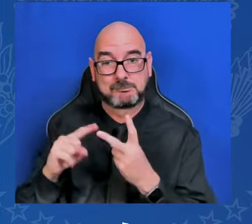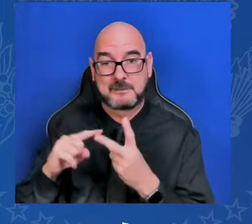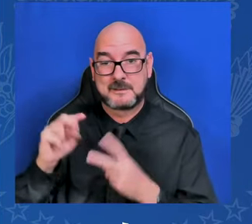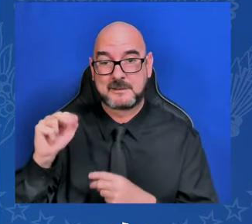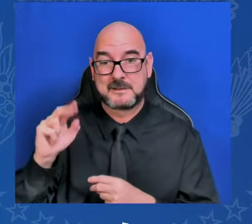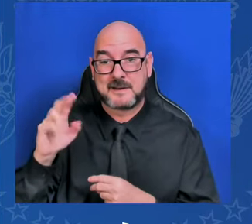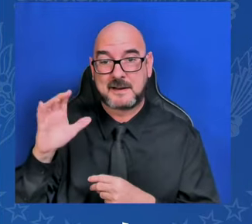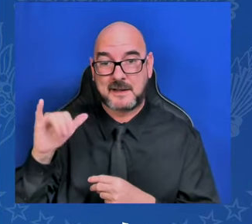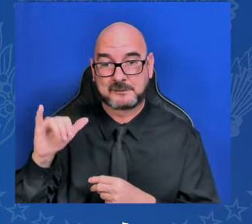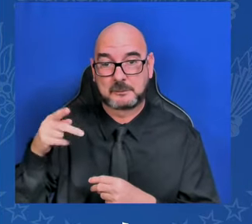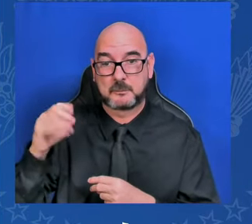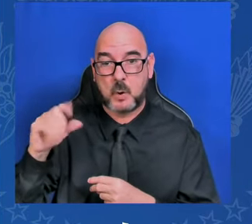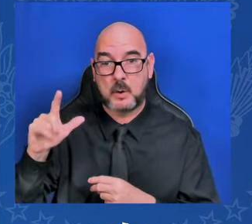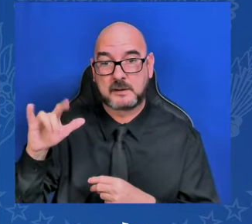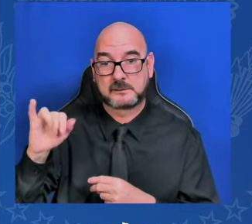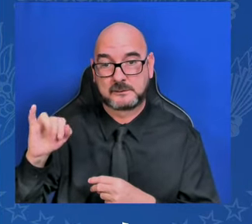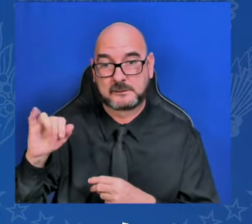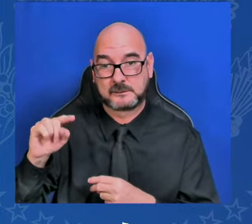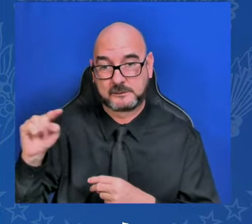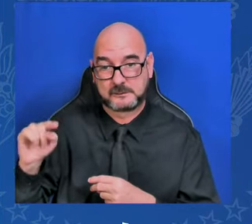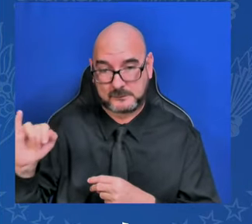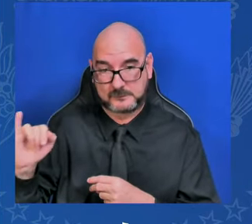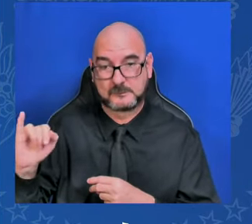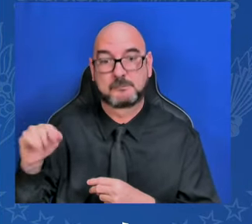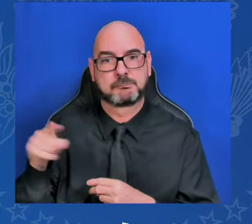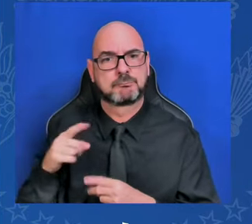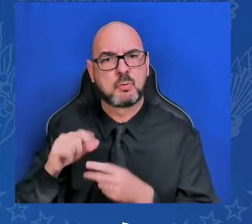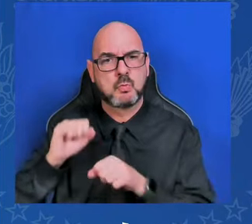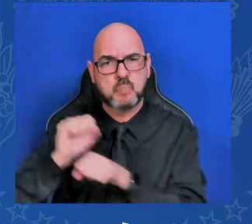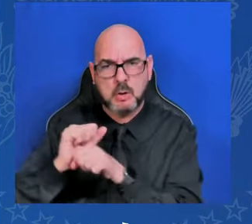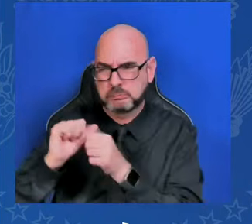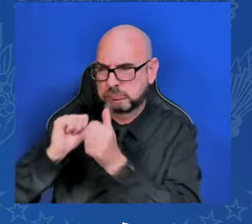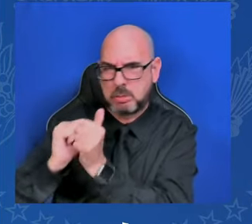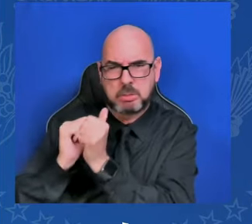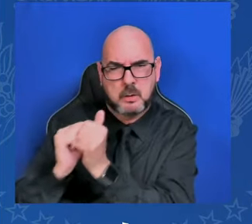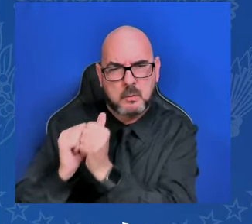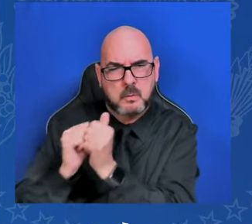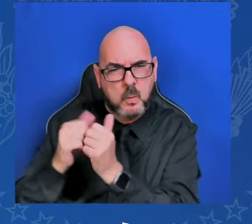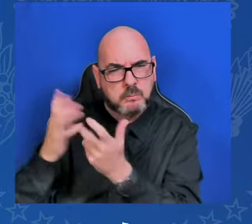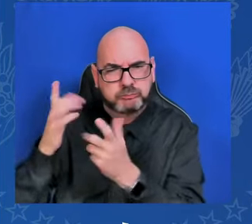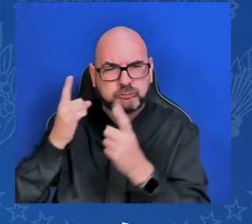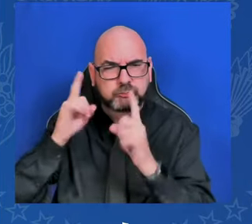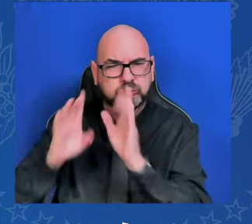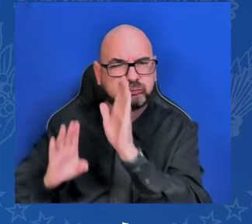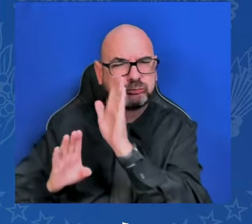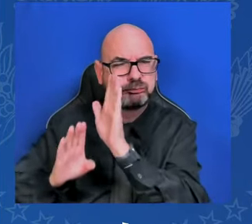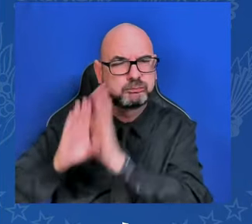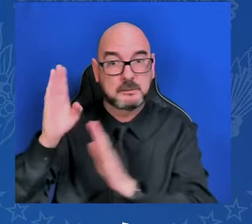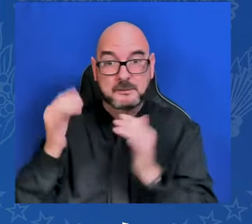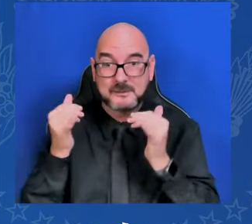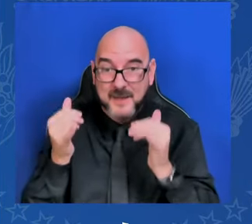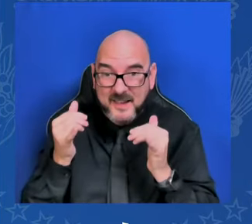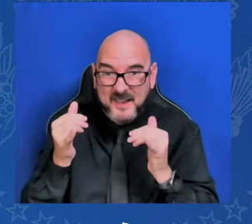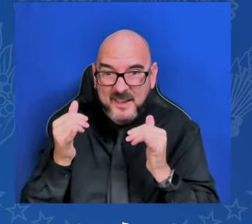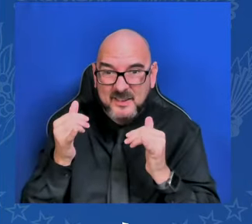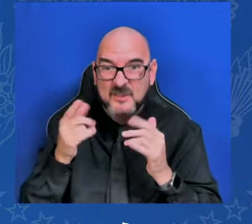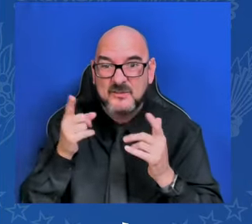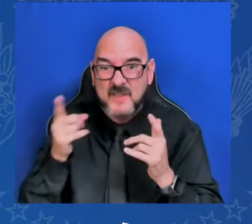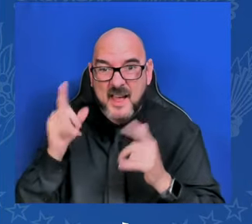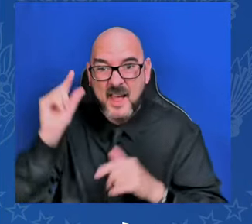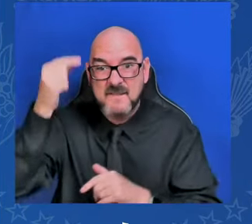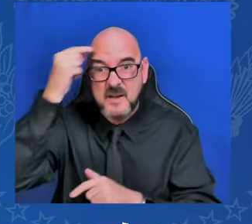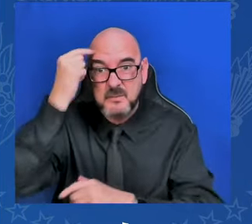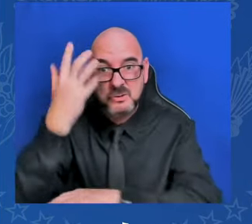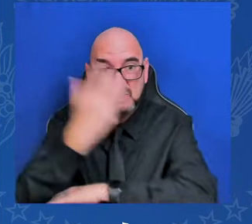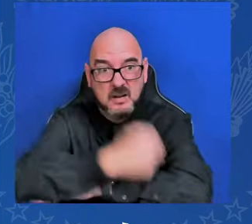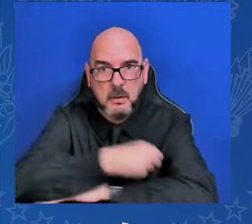House. This year alone, we've avoided a default, we prevented a shutdown, and stand ready to meet the national